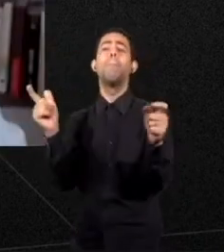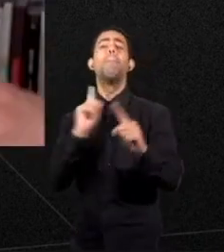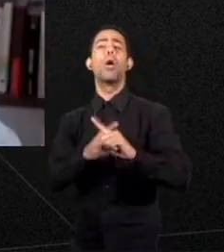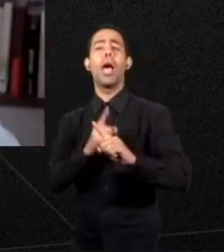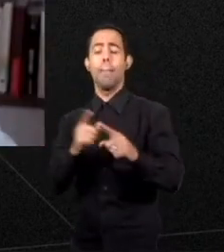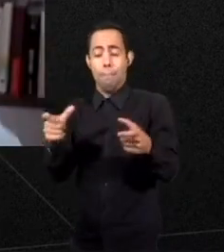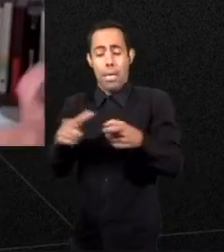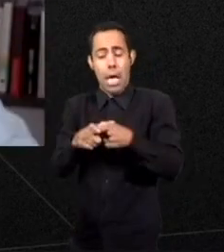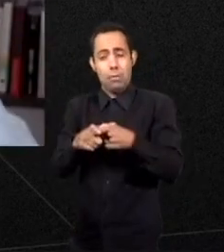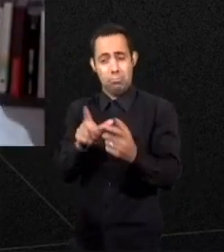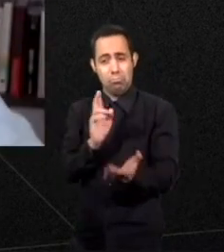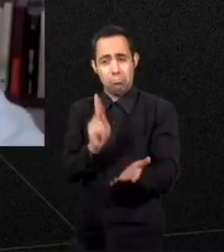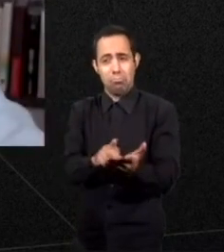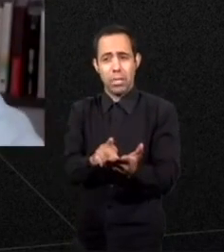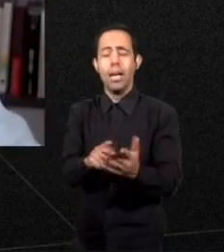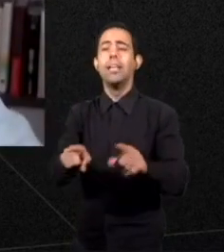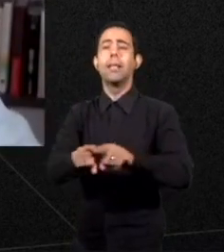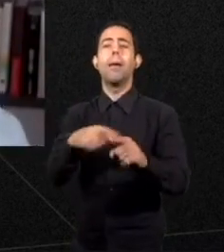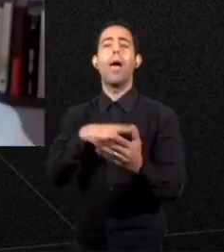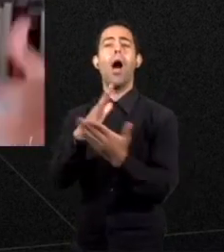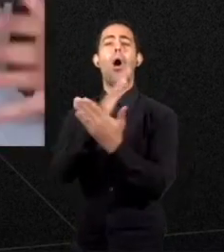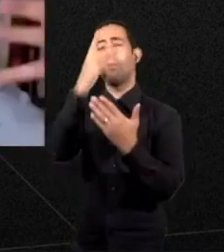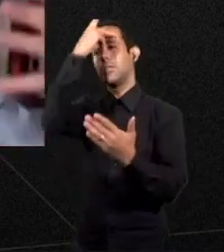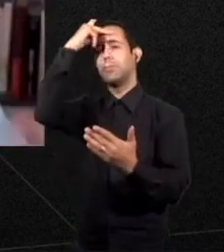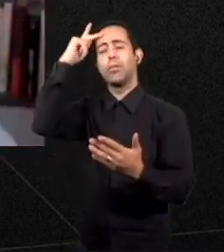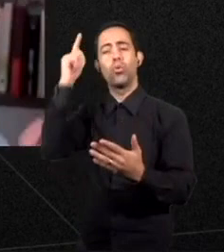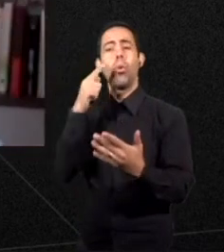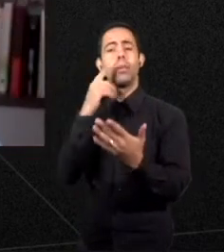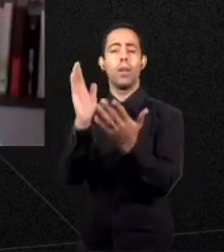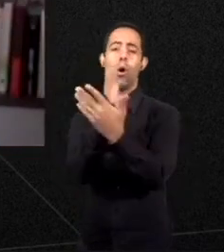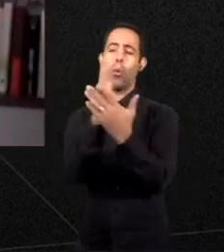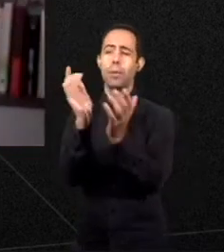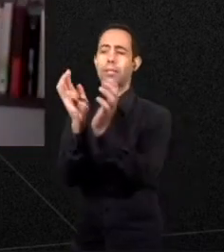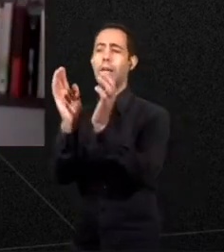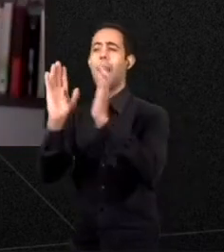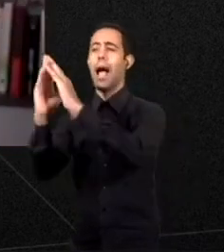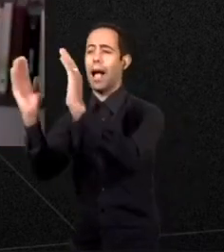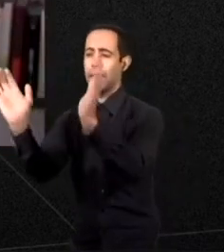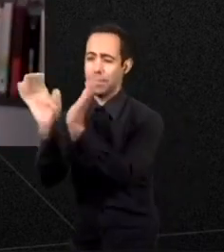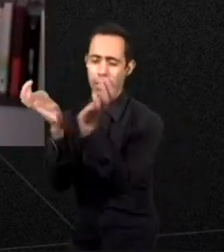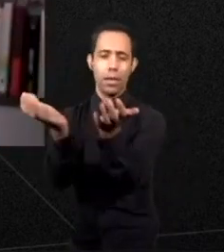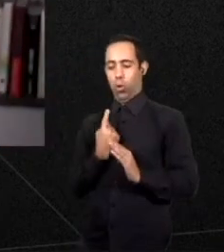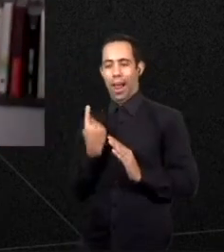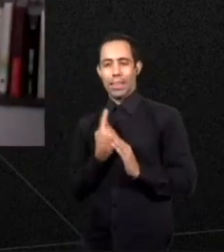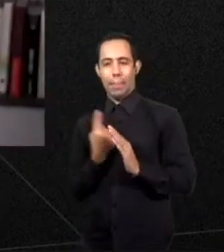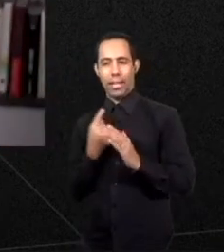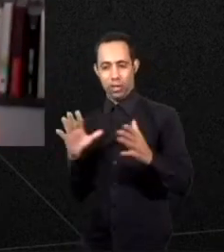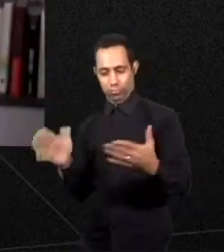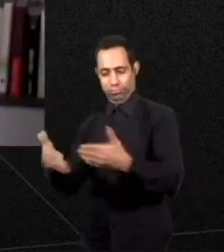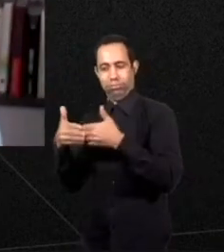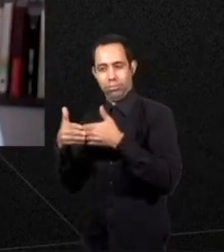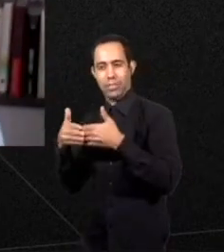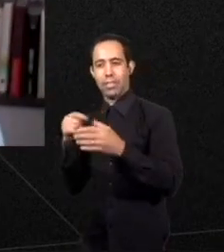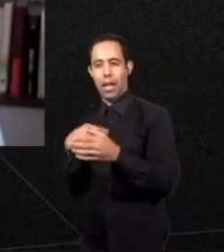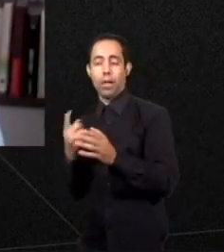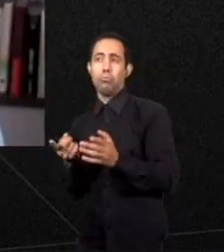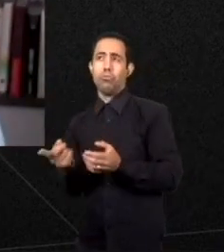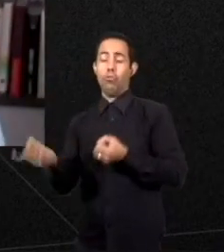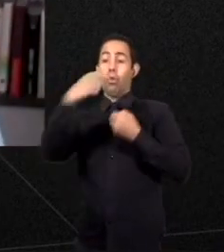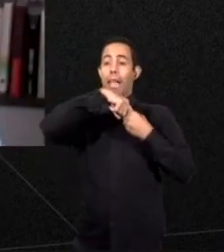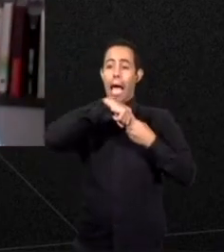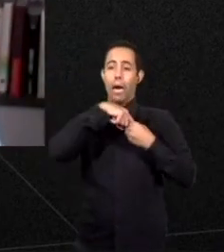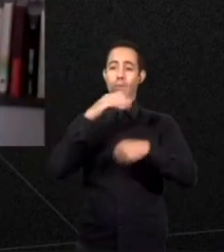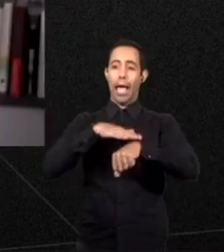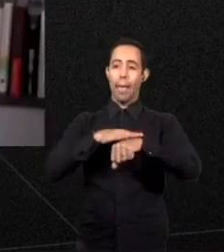in villages and towns and cities, this is when you really start getting epidemics. What we can do